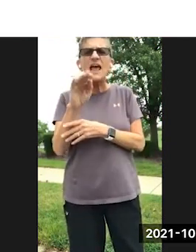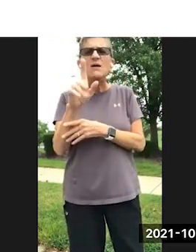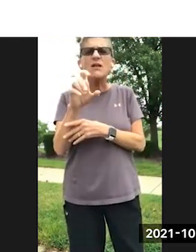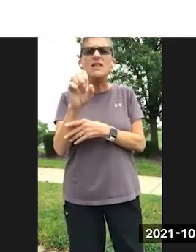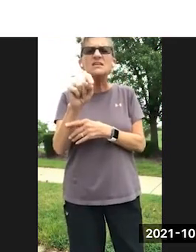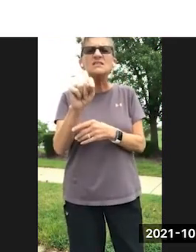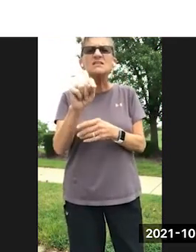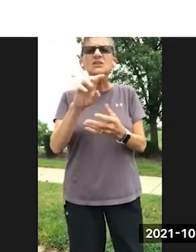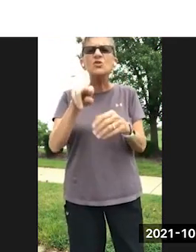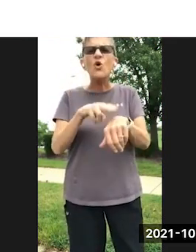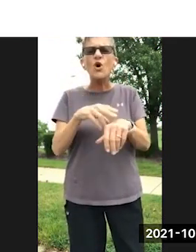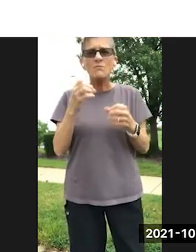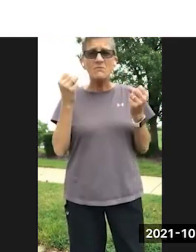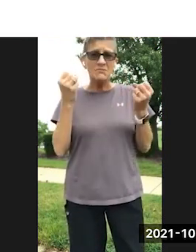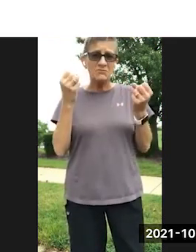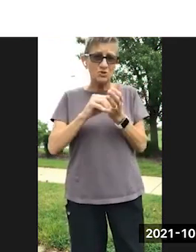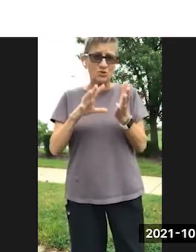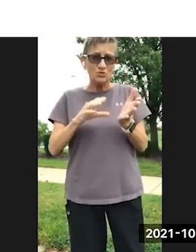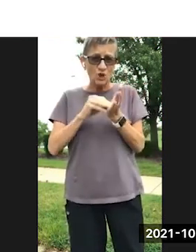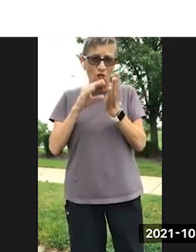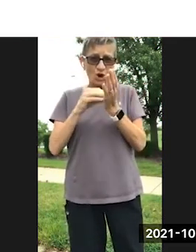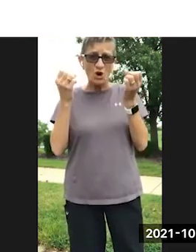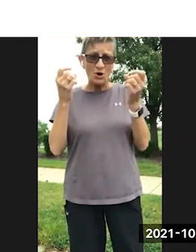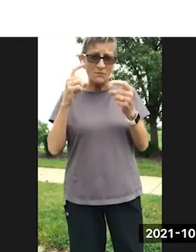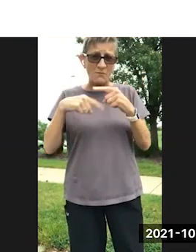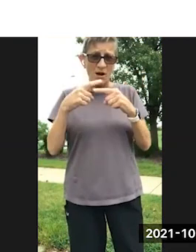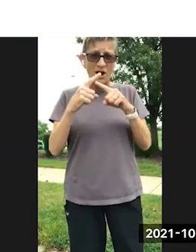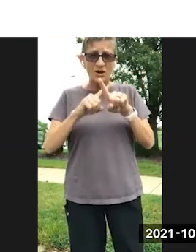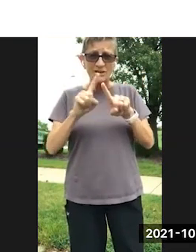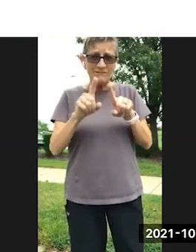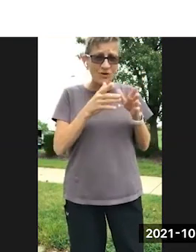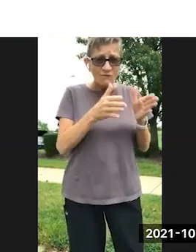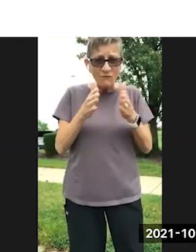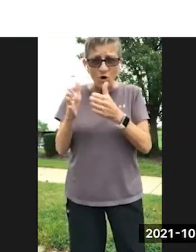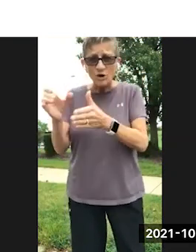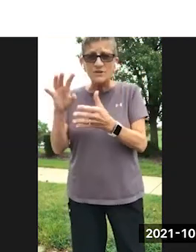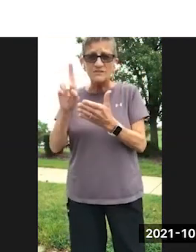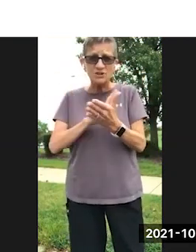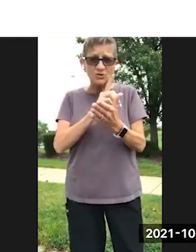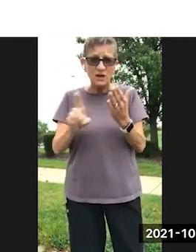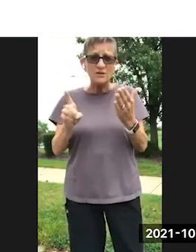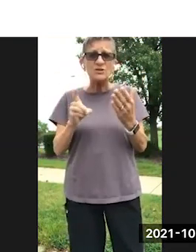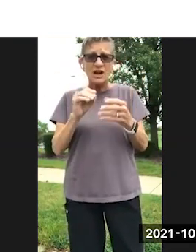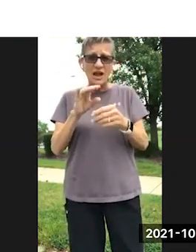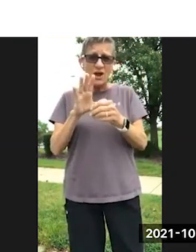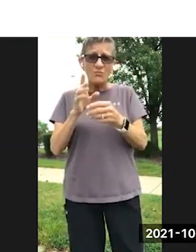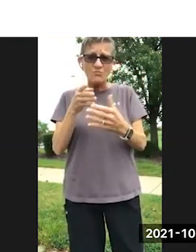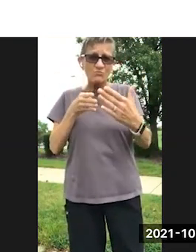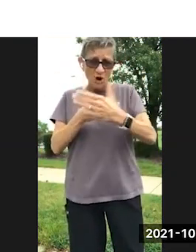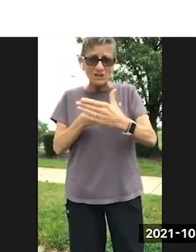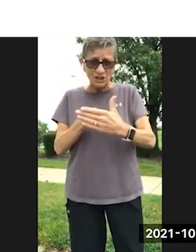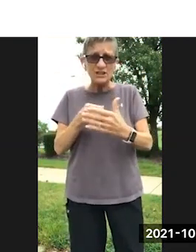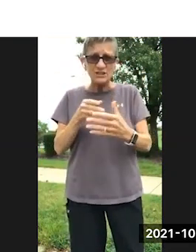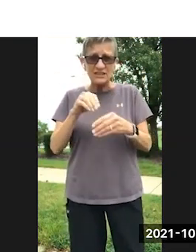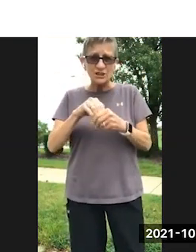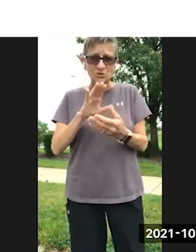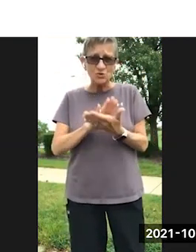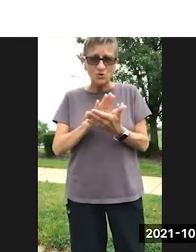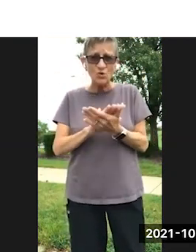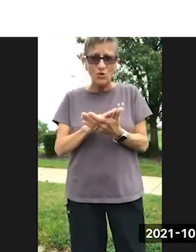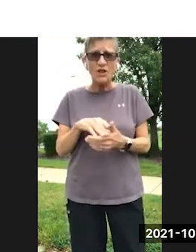learn about many forms of discrimination and prejudice throughout school. But if I'm being honest, I had never even heard the